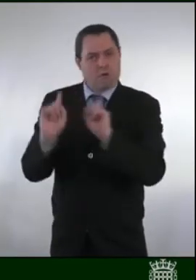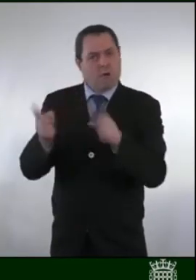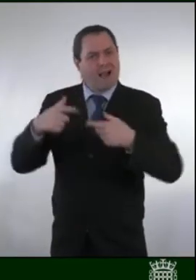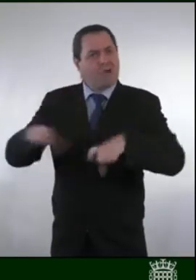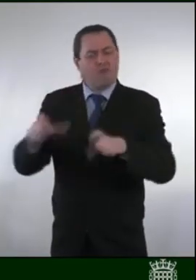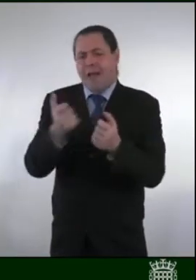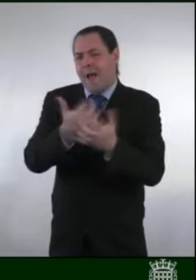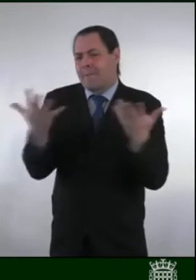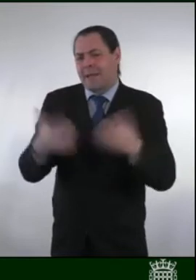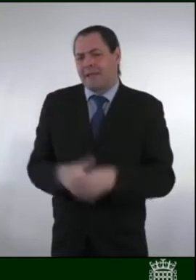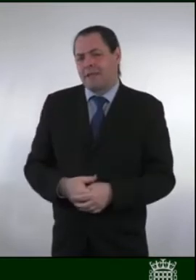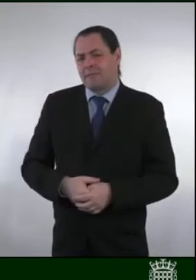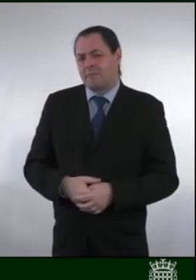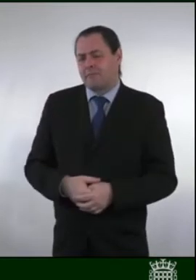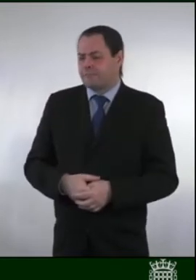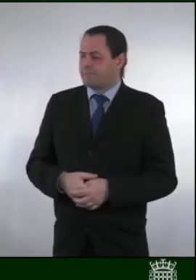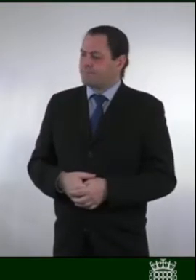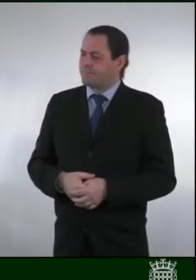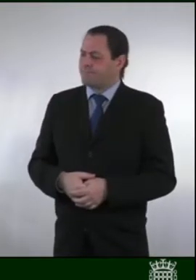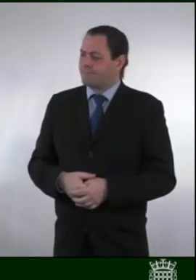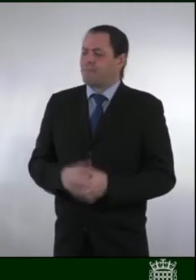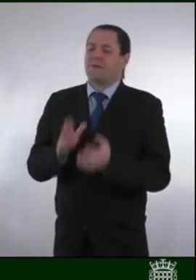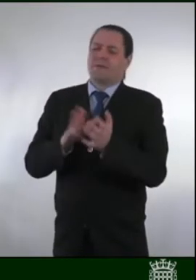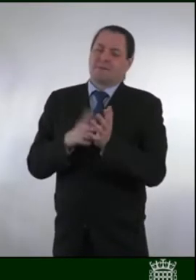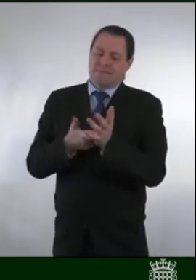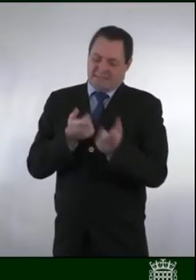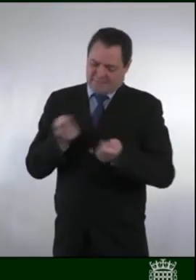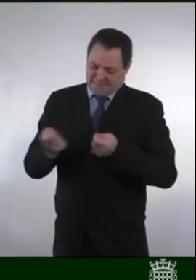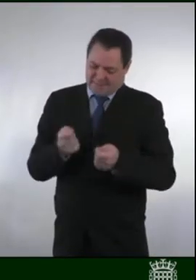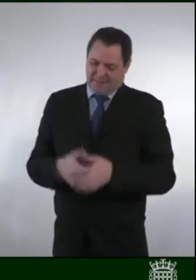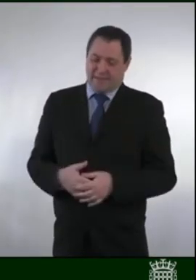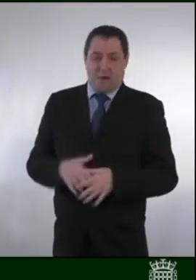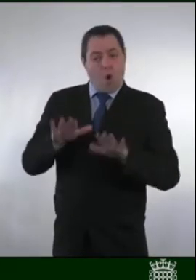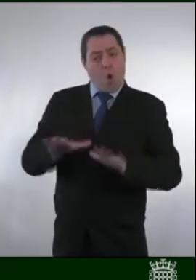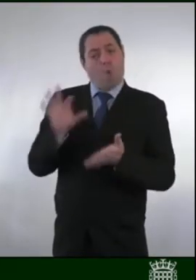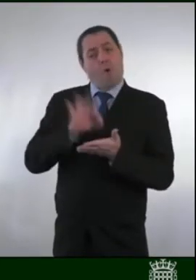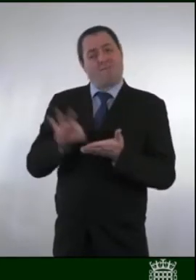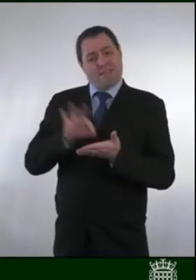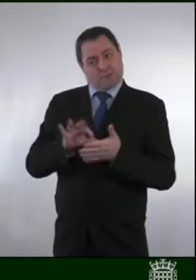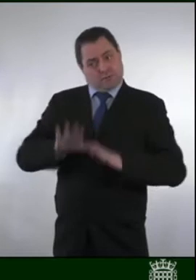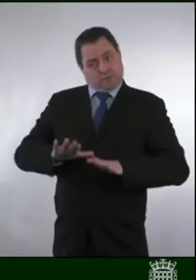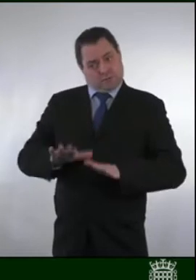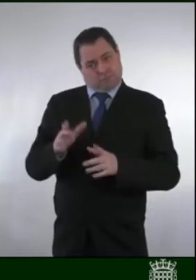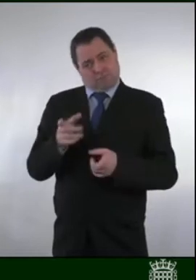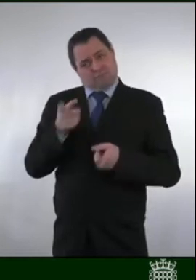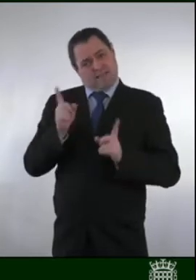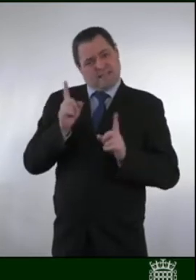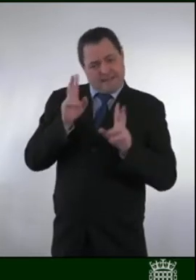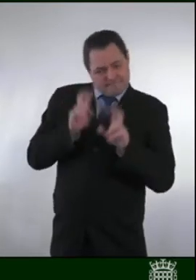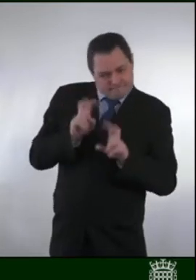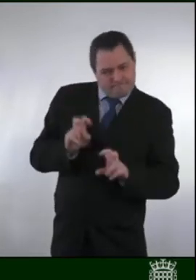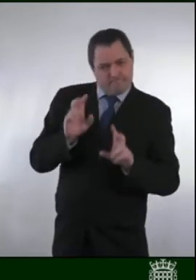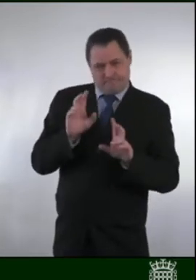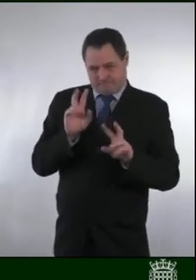Well, Mr. Speaker, the Home Office is actively working to assess the damage, and as